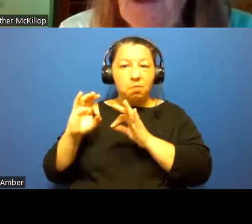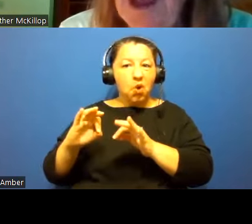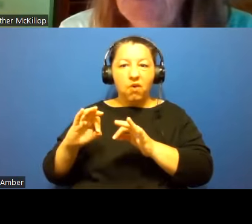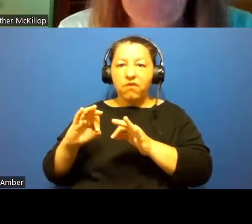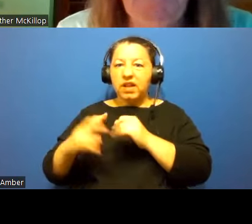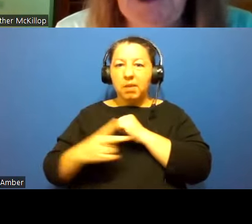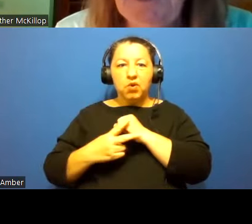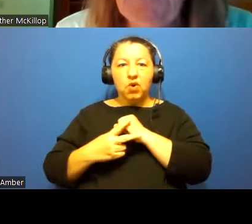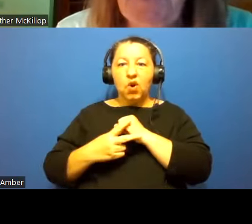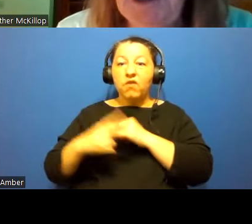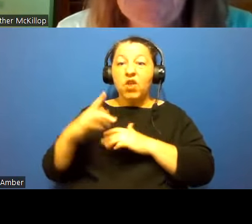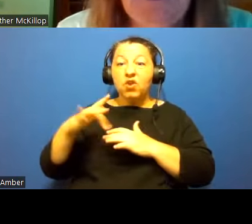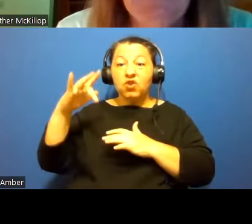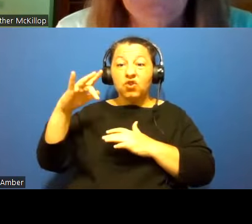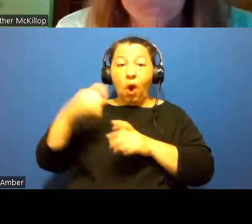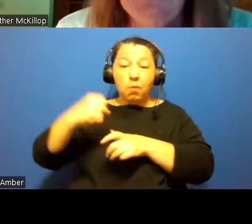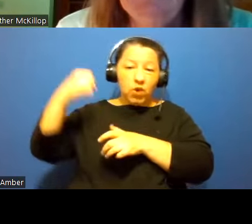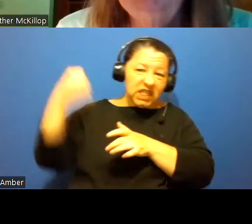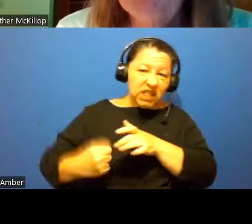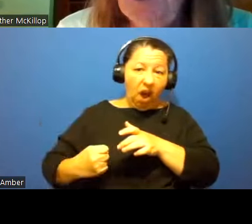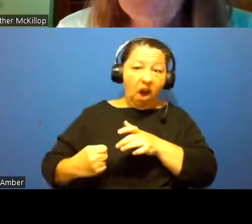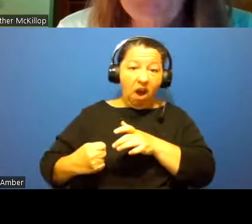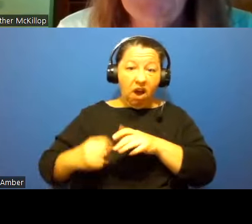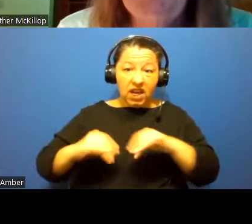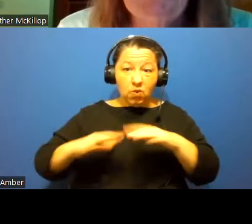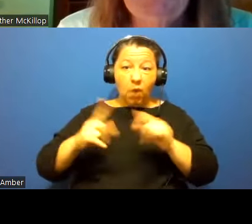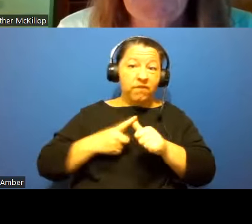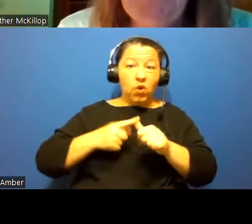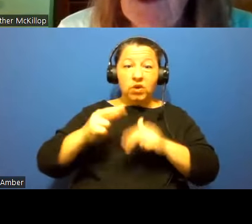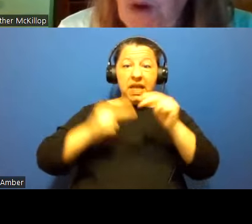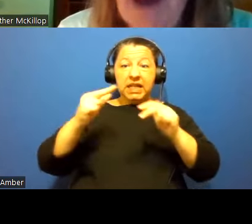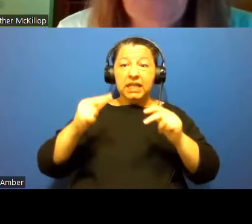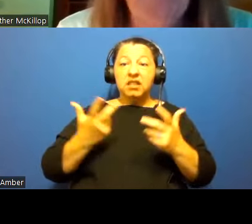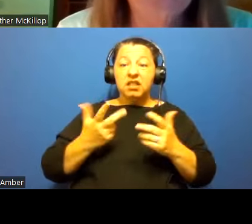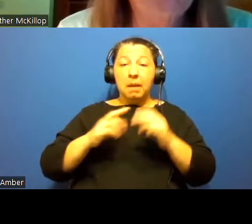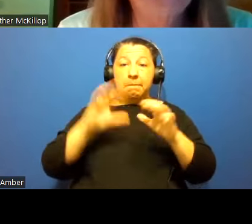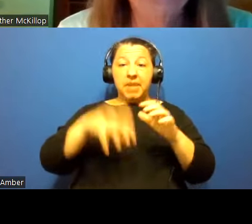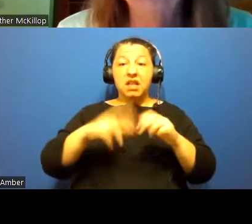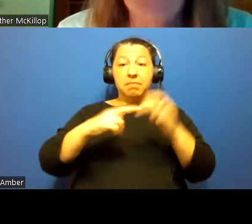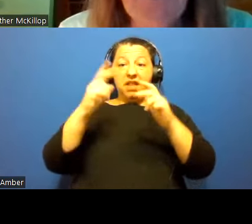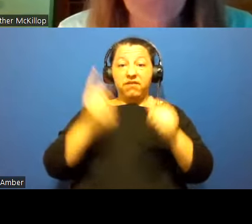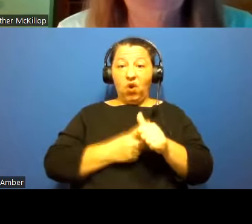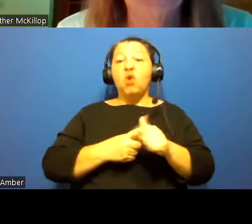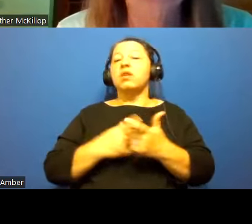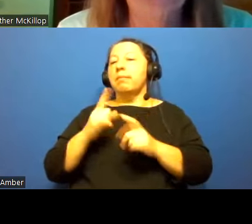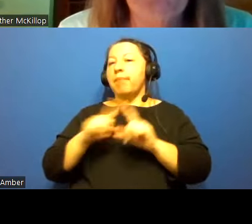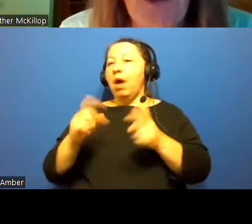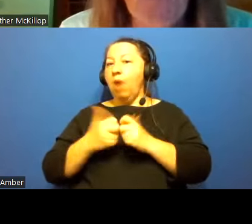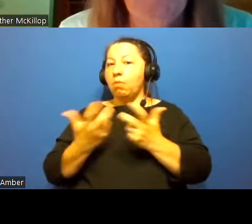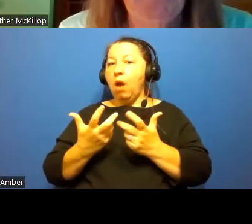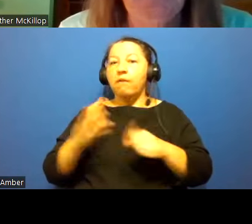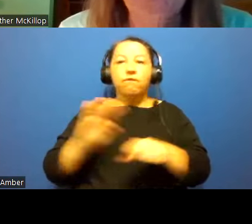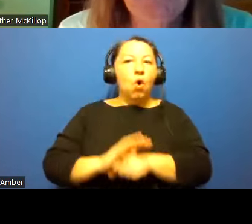in the ground when the buildings were built. The problem is they're waterlogged, not only waterlogged, but they're